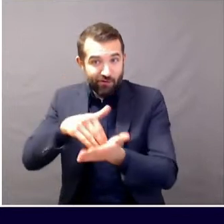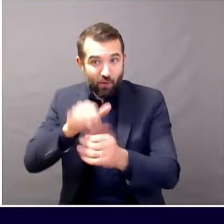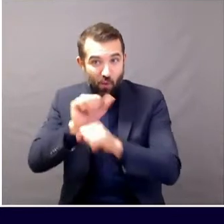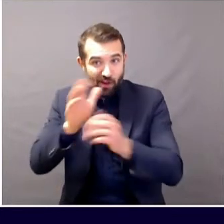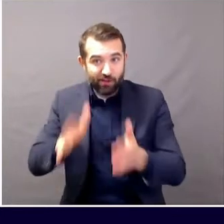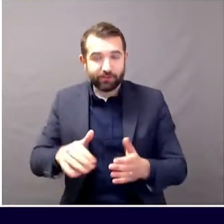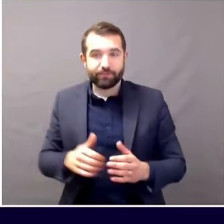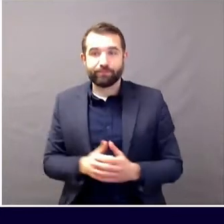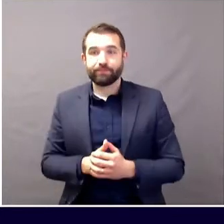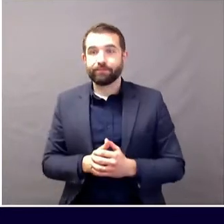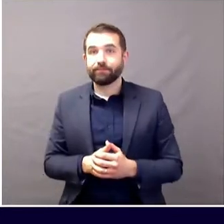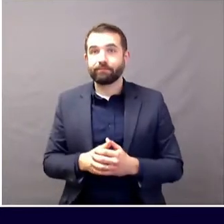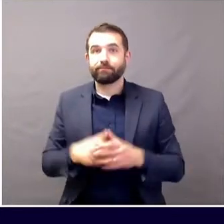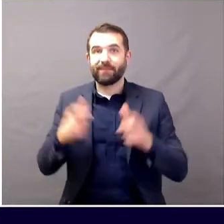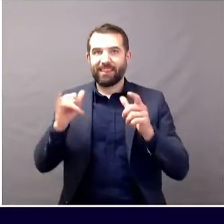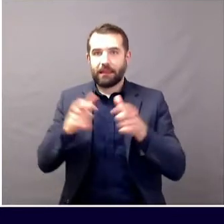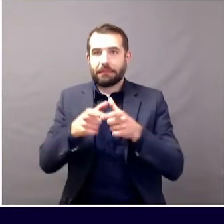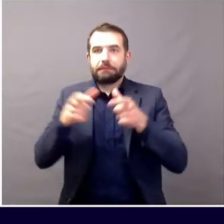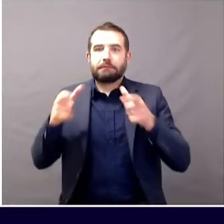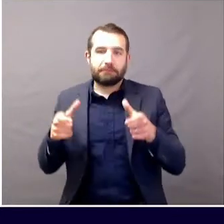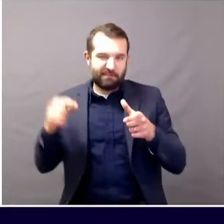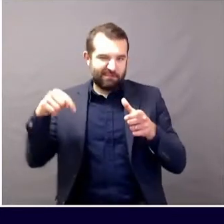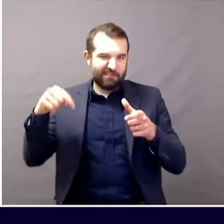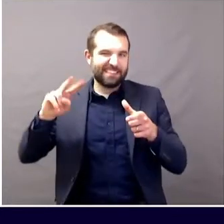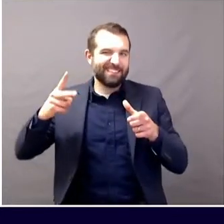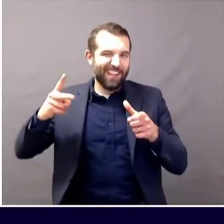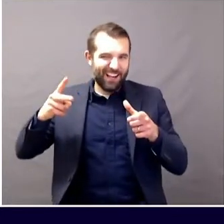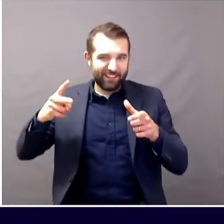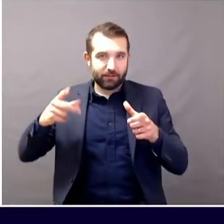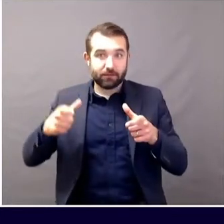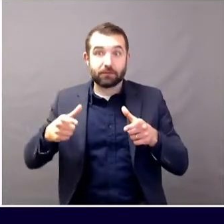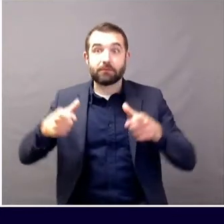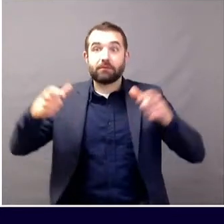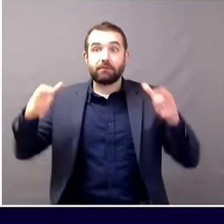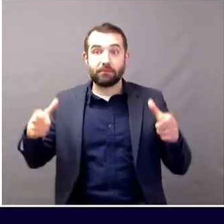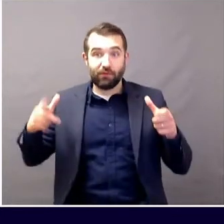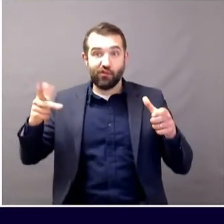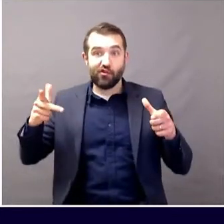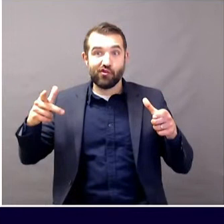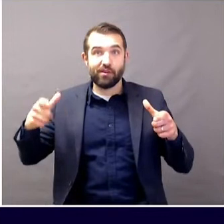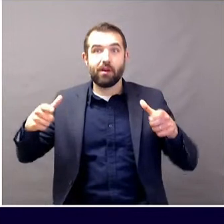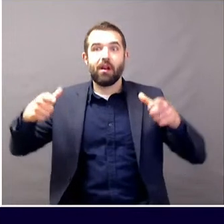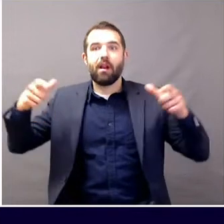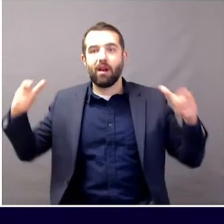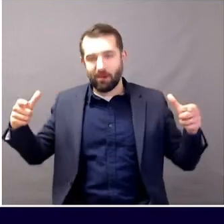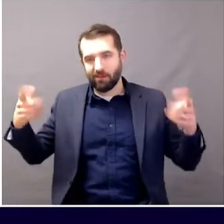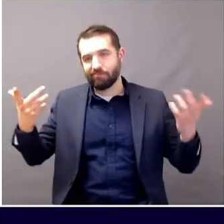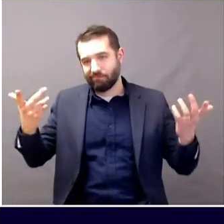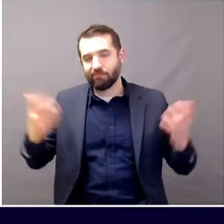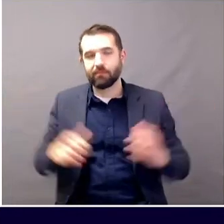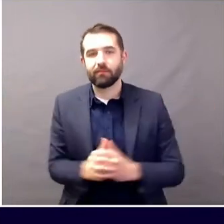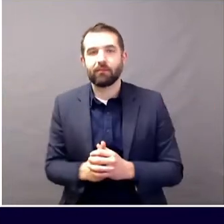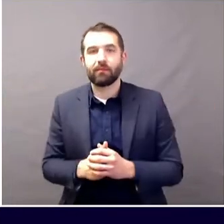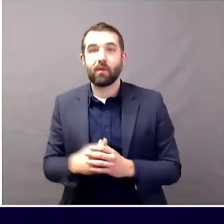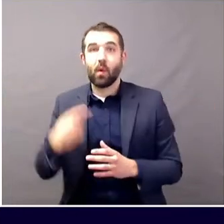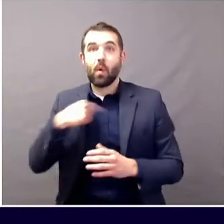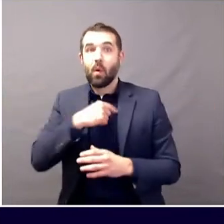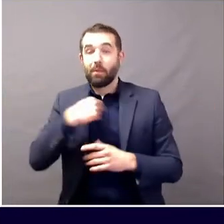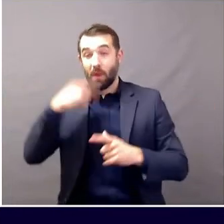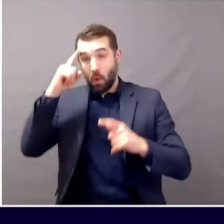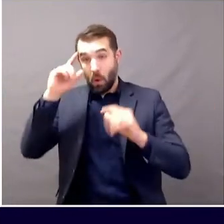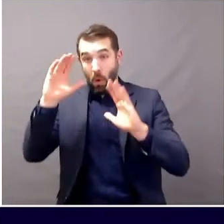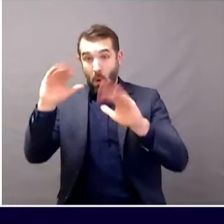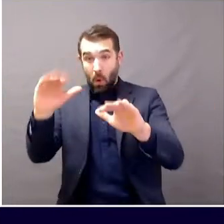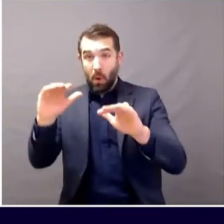and then another circle thereafter. We are hoping within the coming 2 weeks to be able to